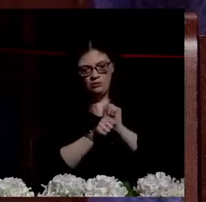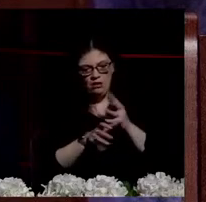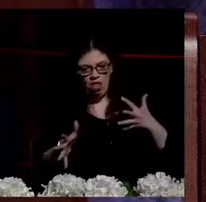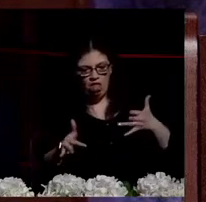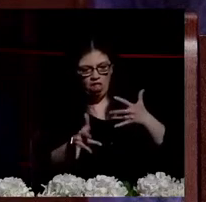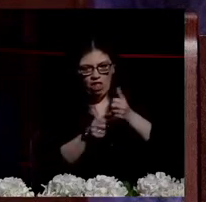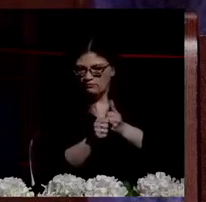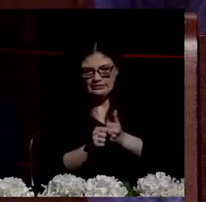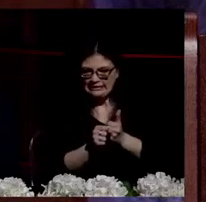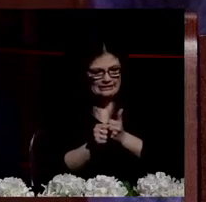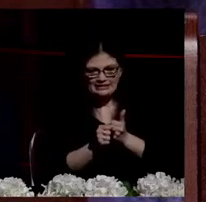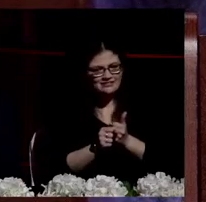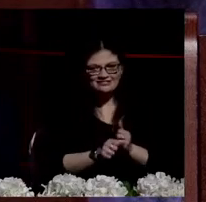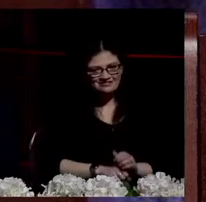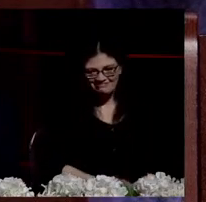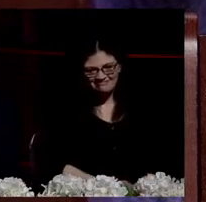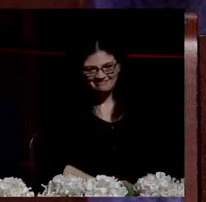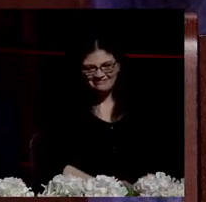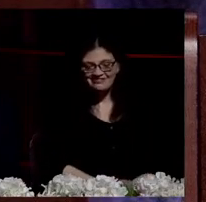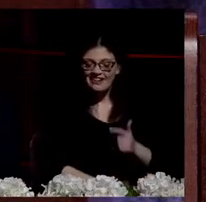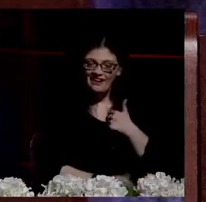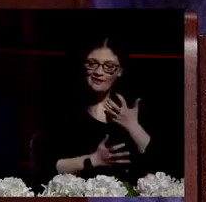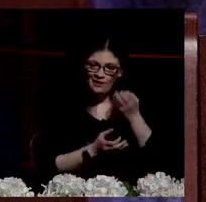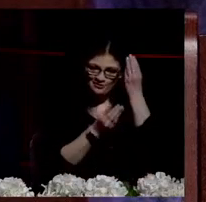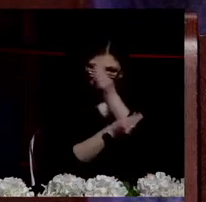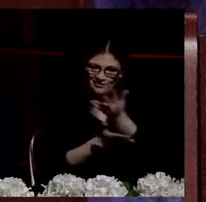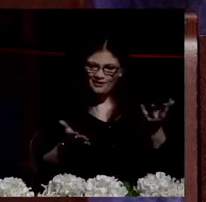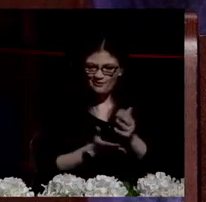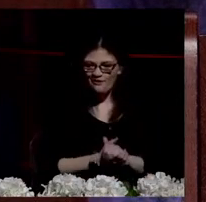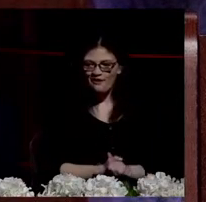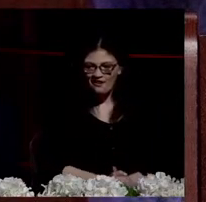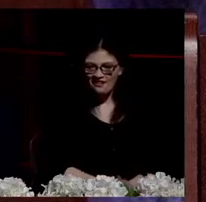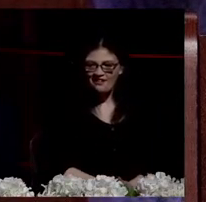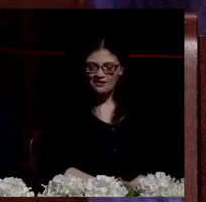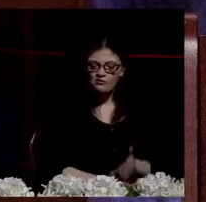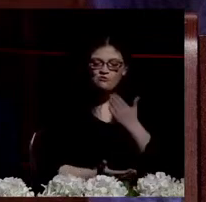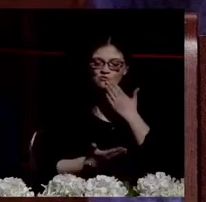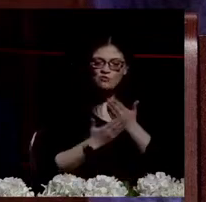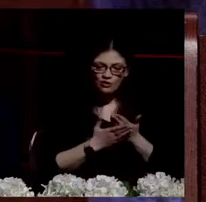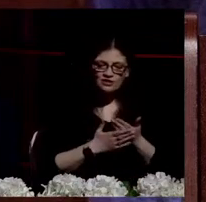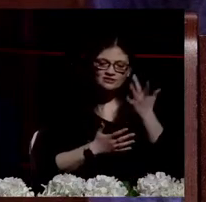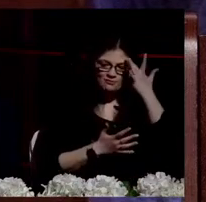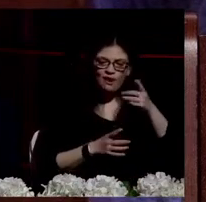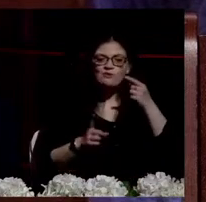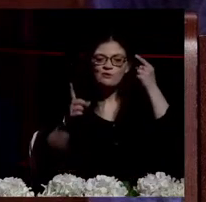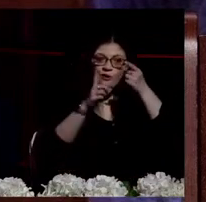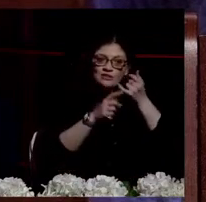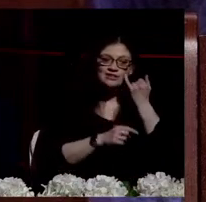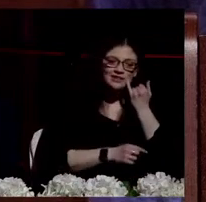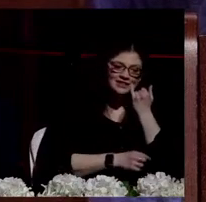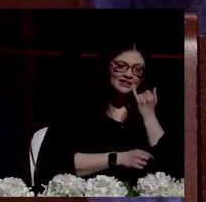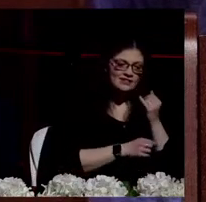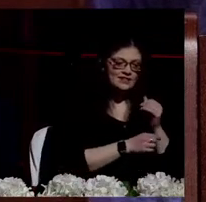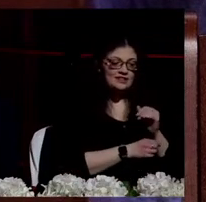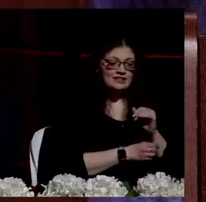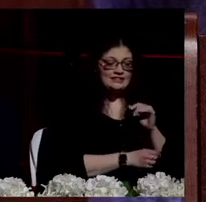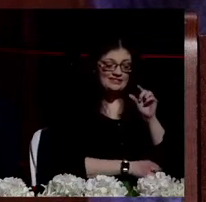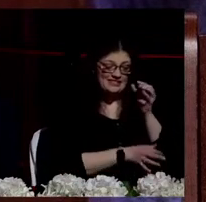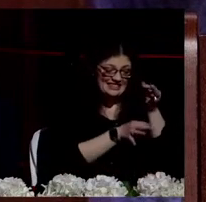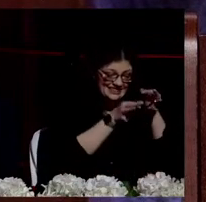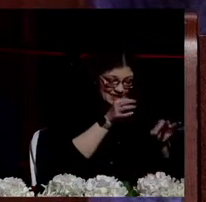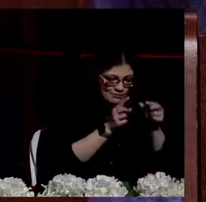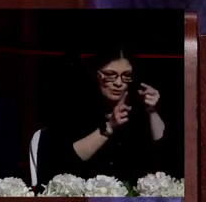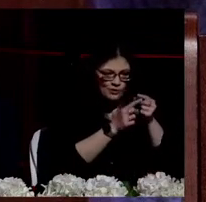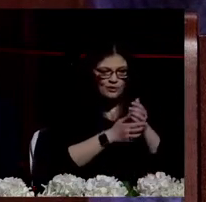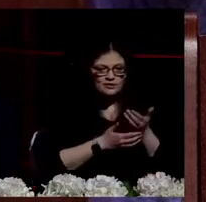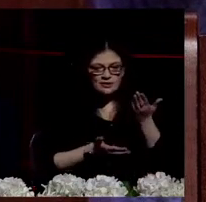With this, I want to tell you all to make sure to make smart goals, whether they're small goals or smart goals like we used to